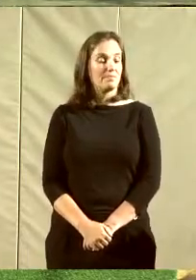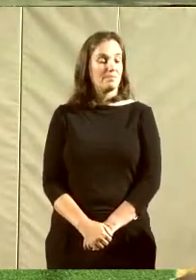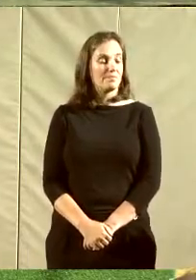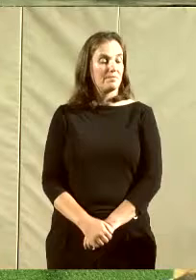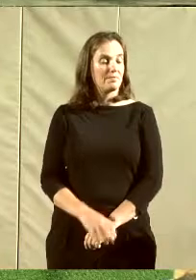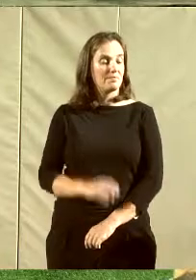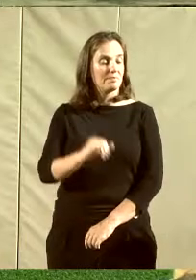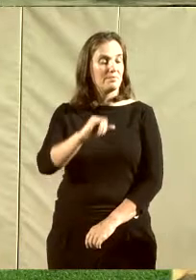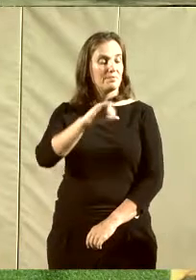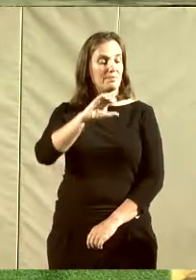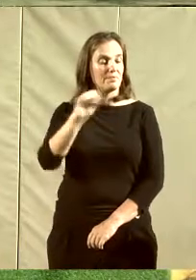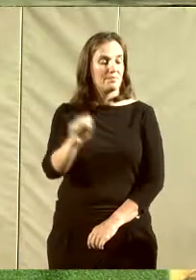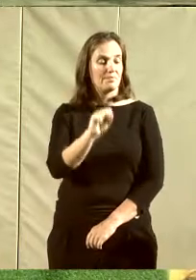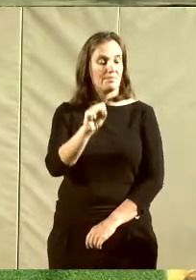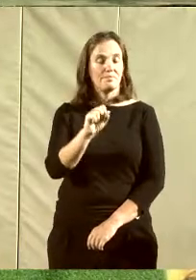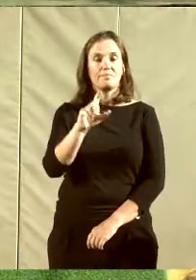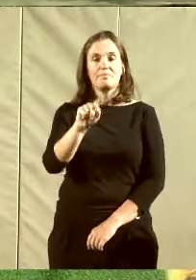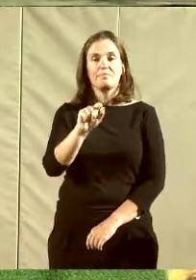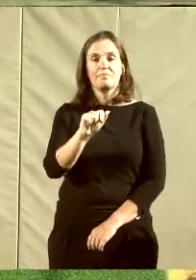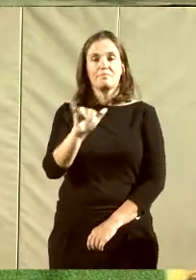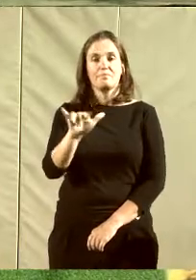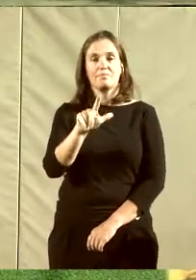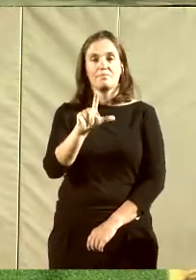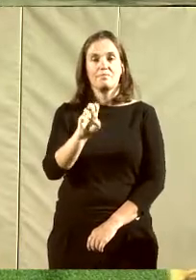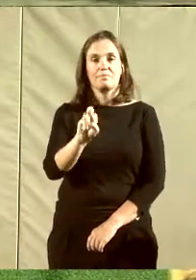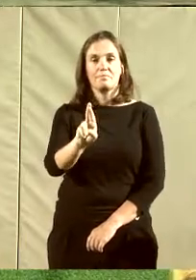Sullivan Keith Taylor.